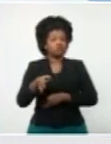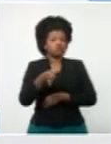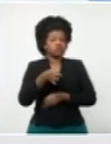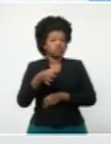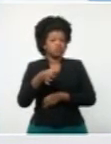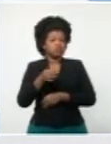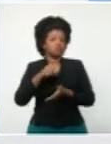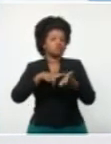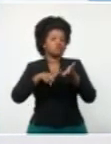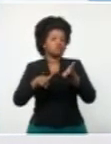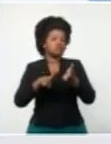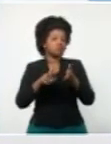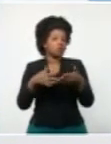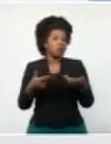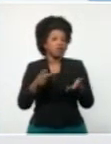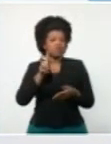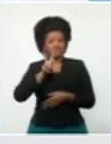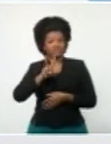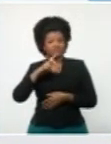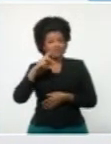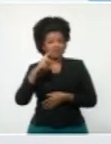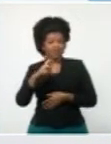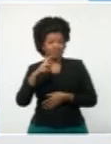incidence of the province